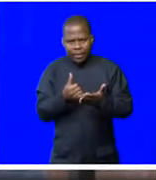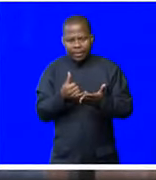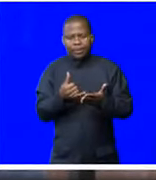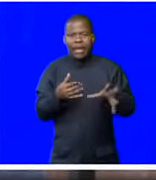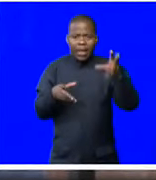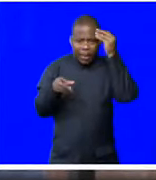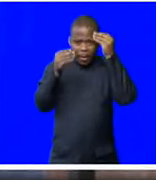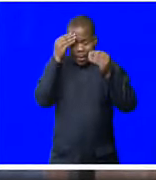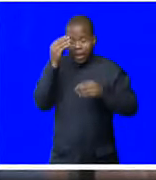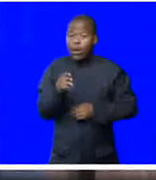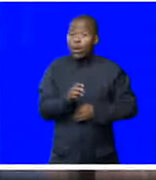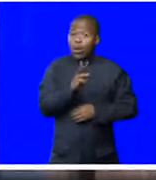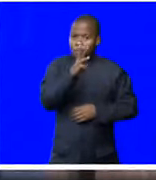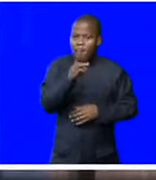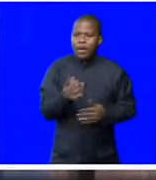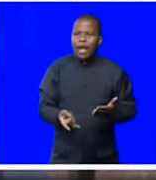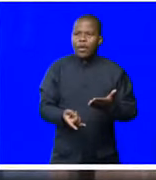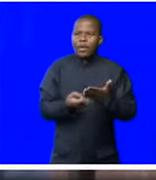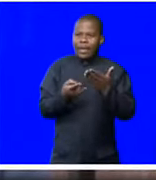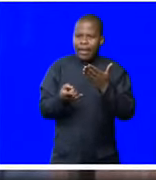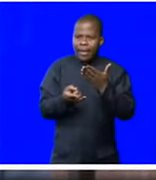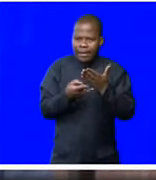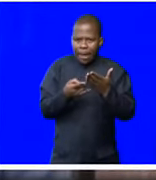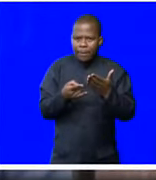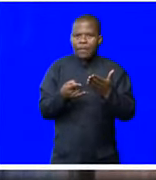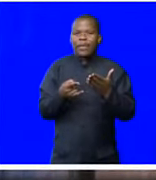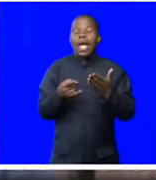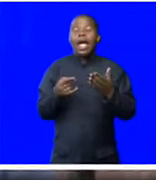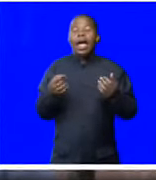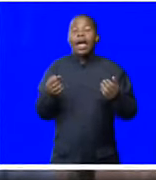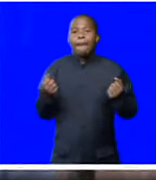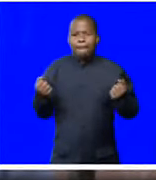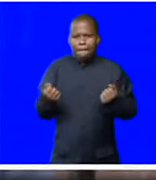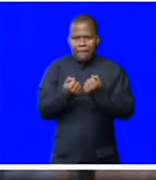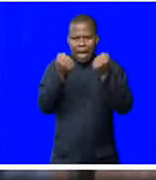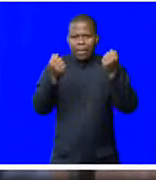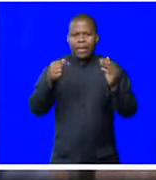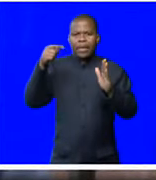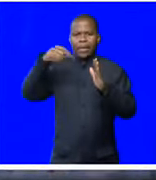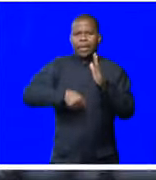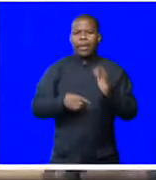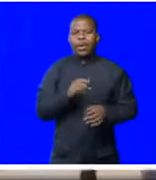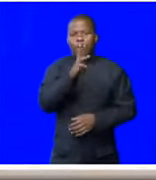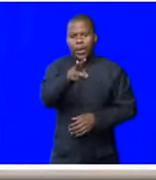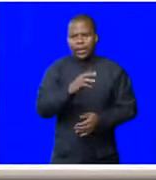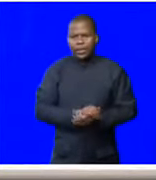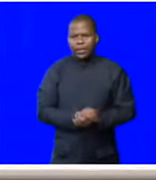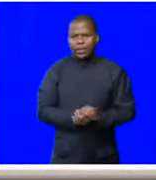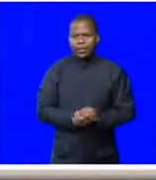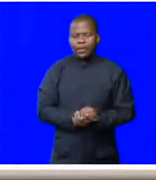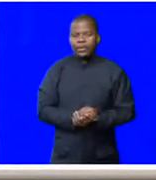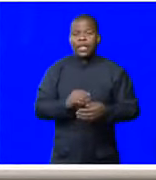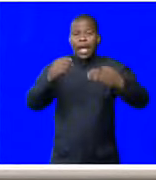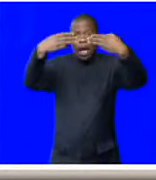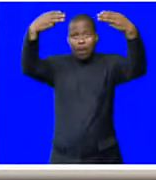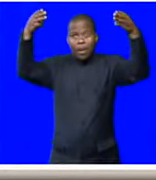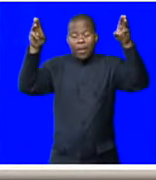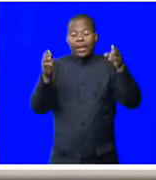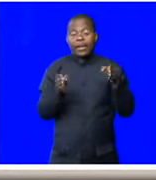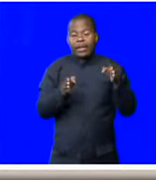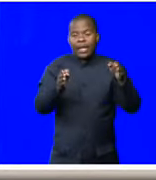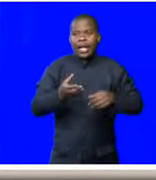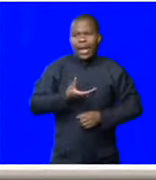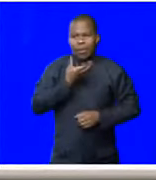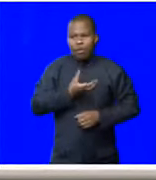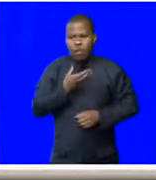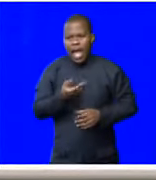K53, which will enable it to be compatible to a computer system that will be introduced by the country. Senators are holding deliberations with